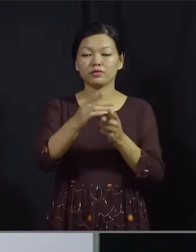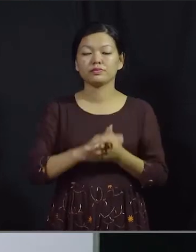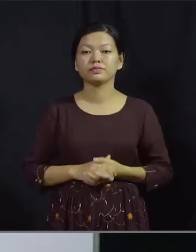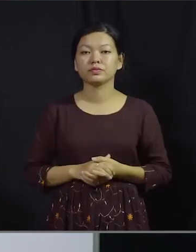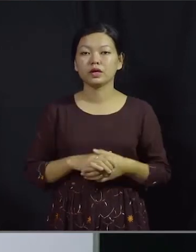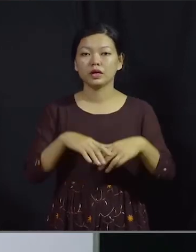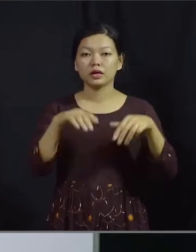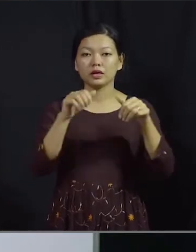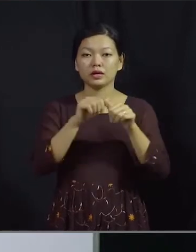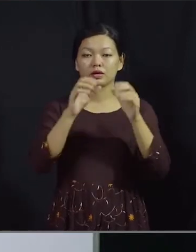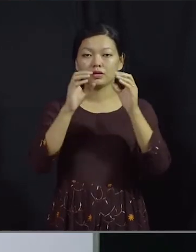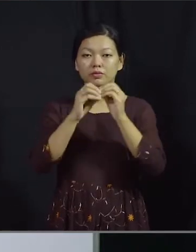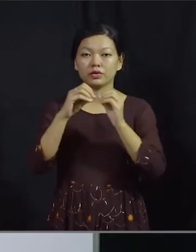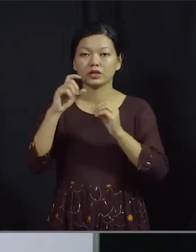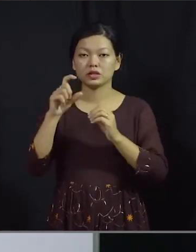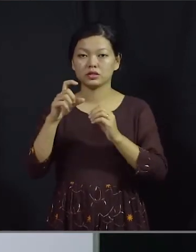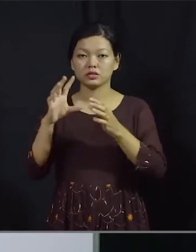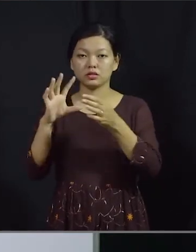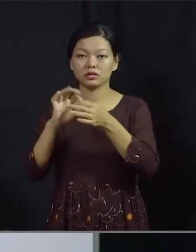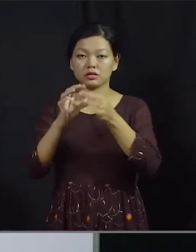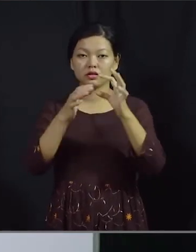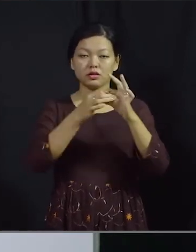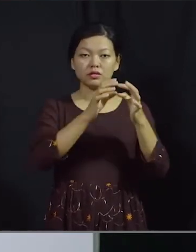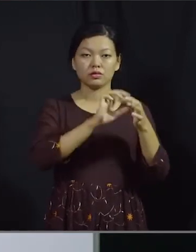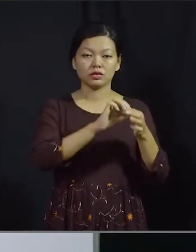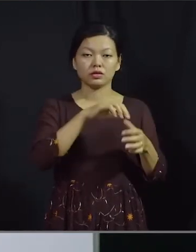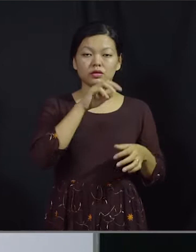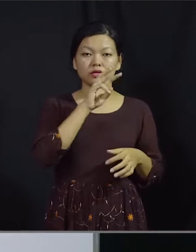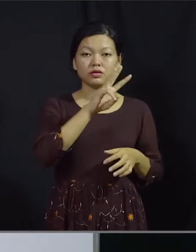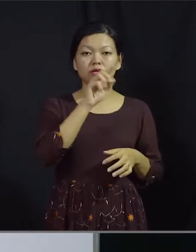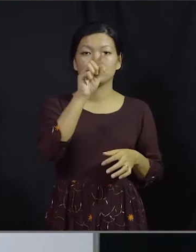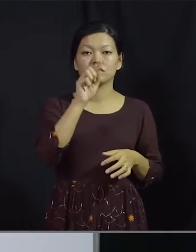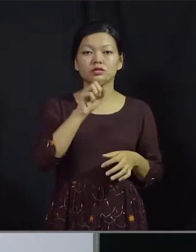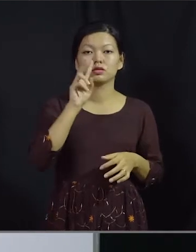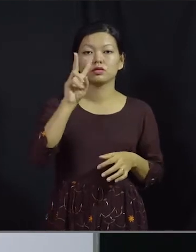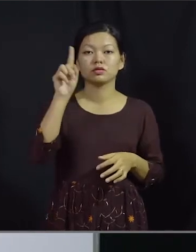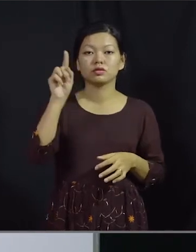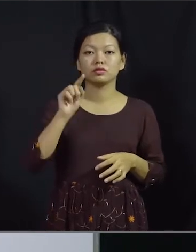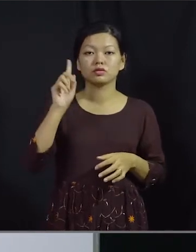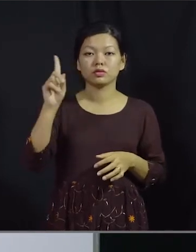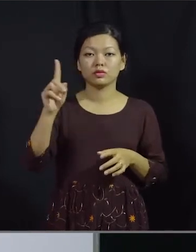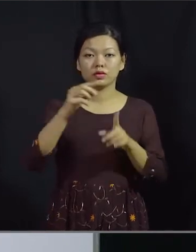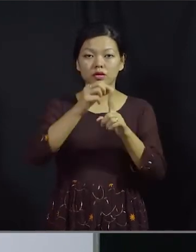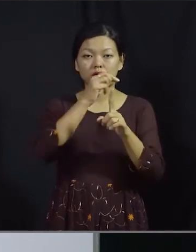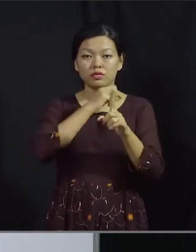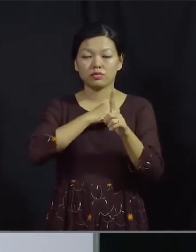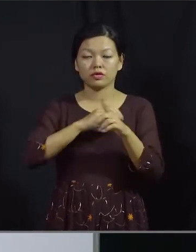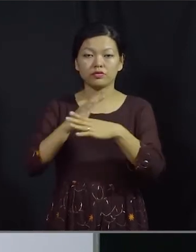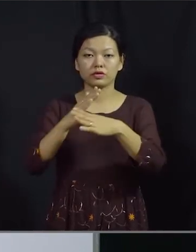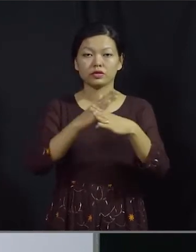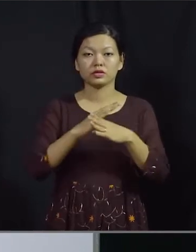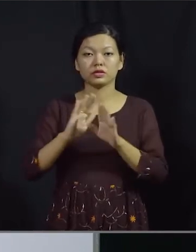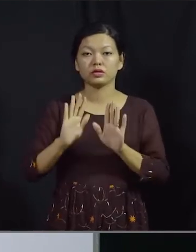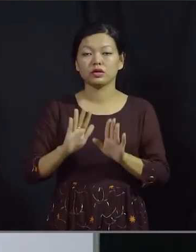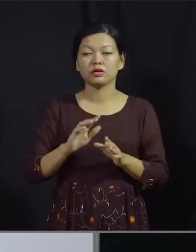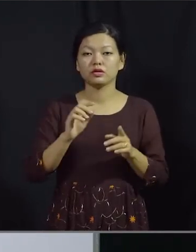are partners sharing profits in the ratio of 3:2:1 respectively. From 1st April